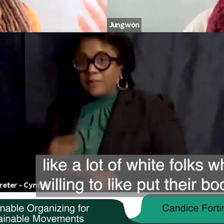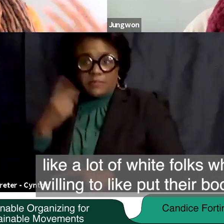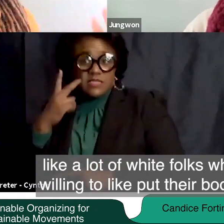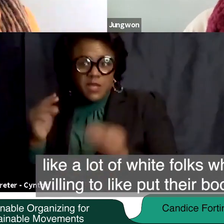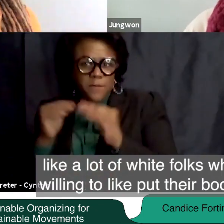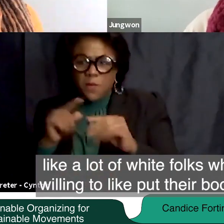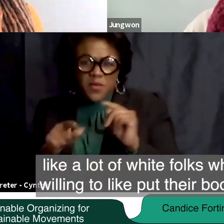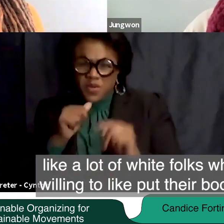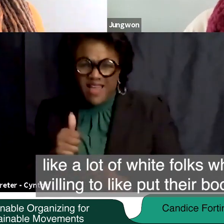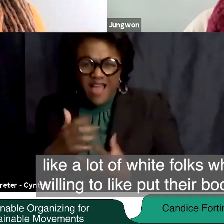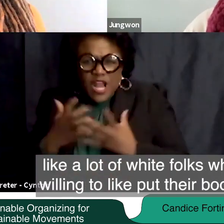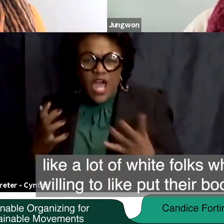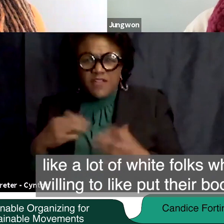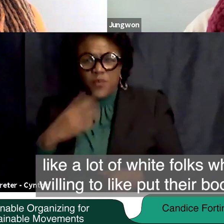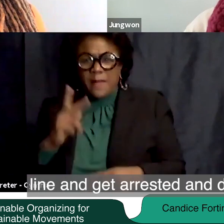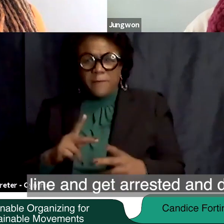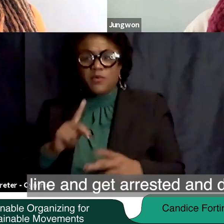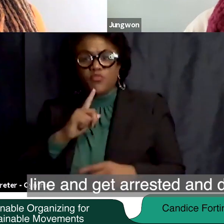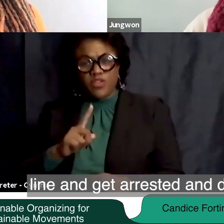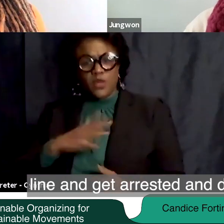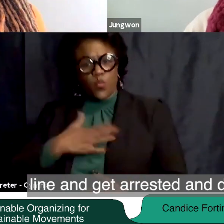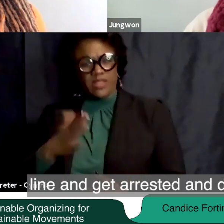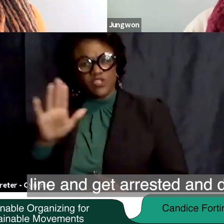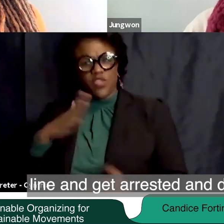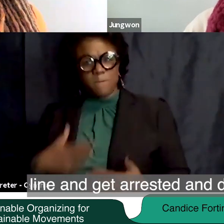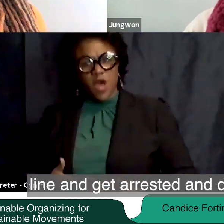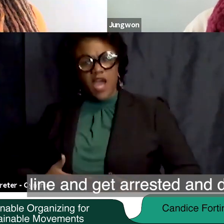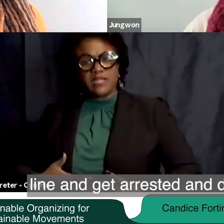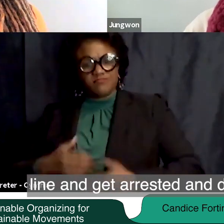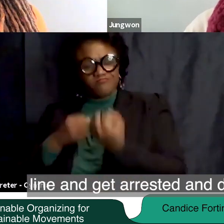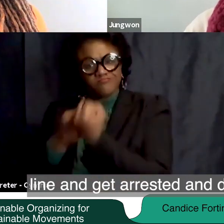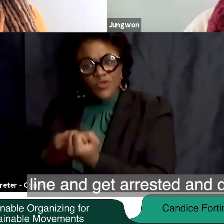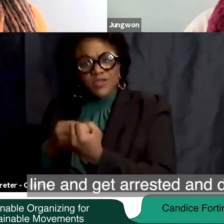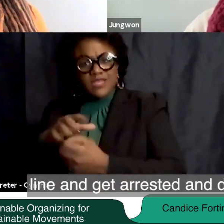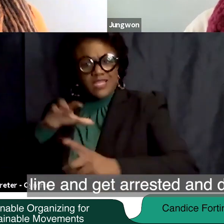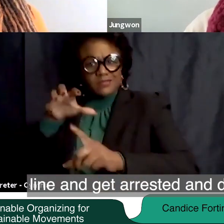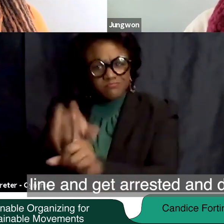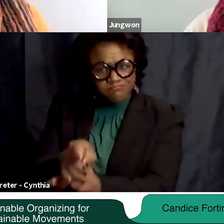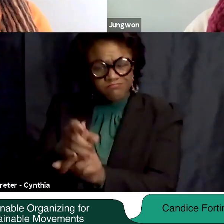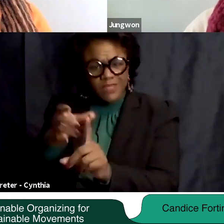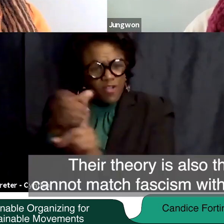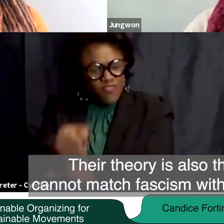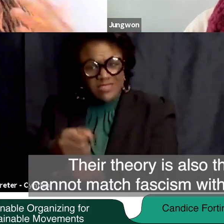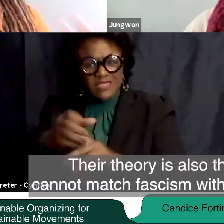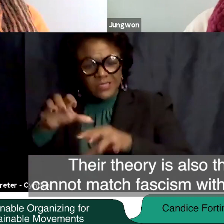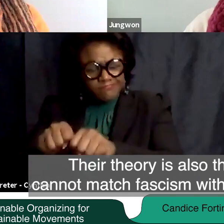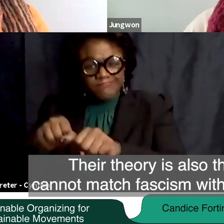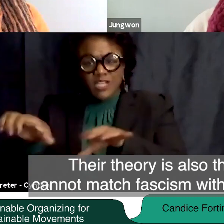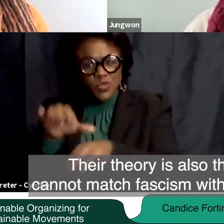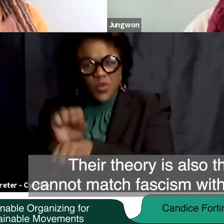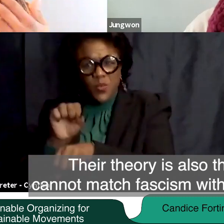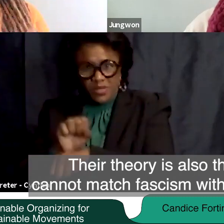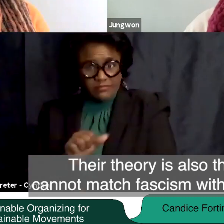there weren't like a lot of white folks who were just willing to like put their bodies on the line and get arrested and do this work. Their theory is